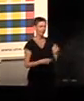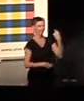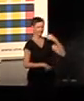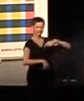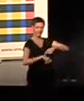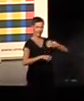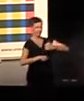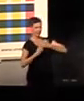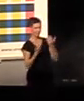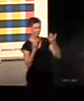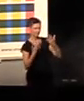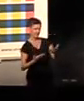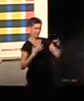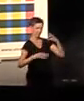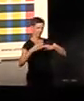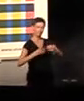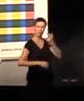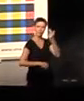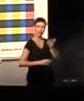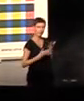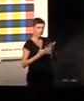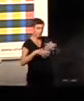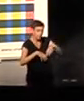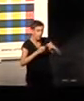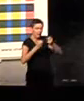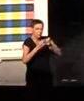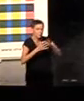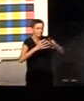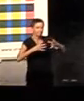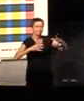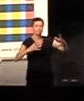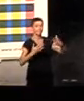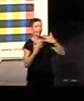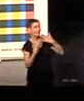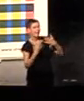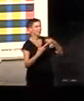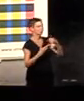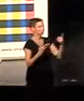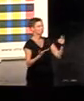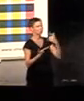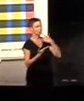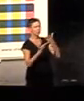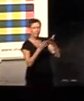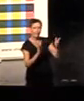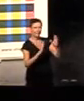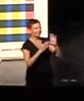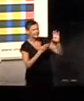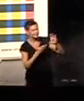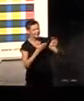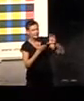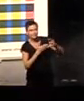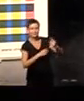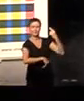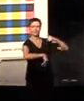our kon tempi performing arts start het te blussen thanks to and dispute het public spending